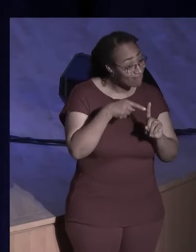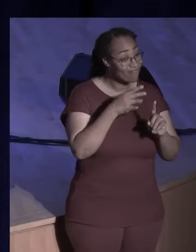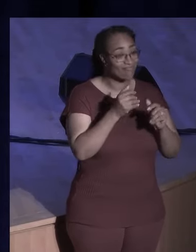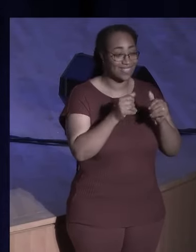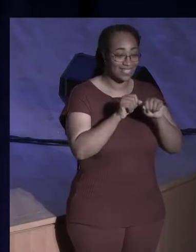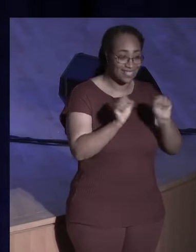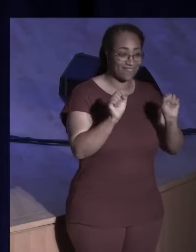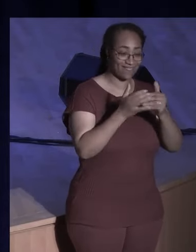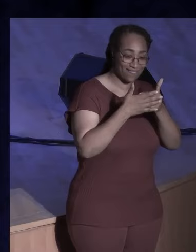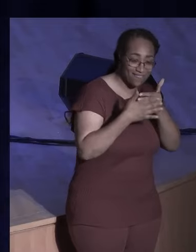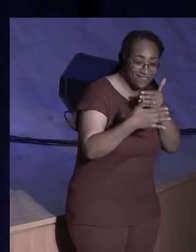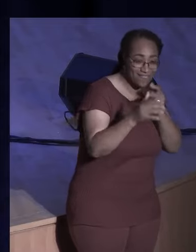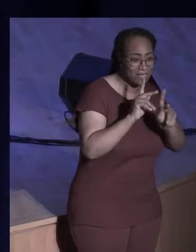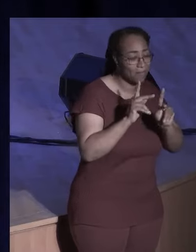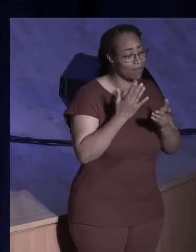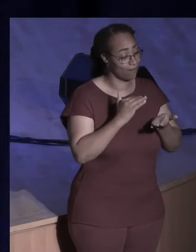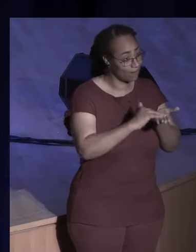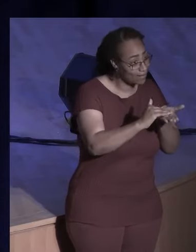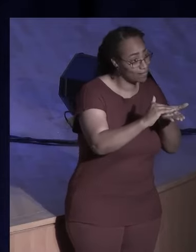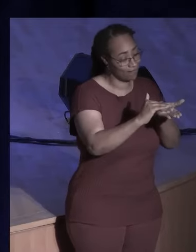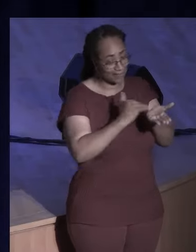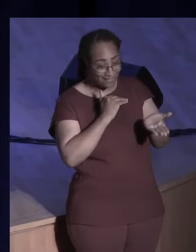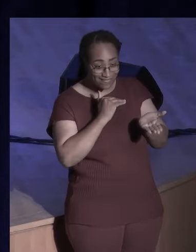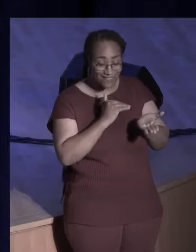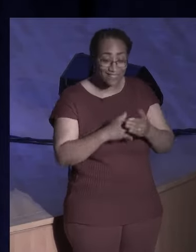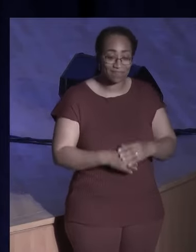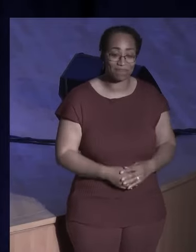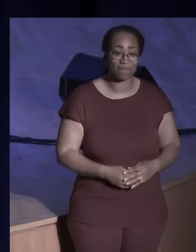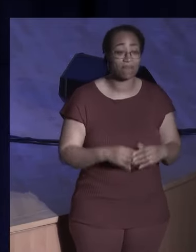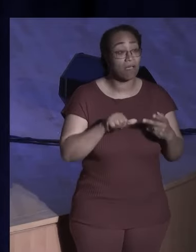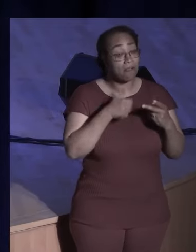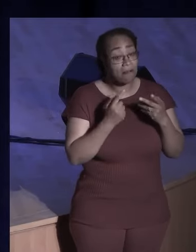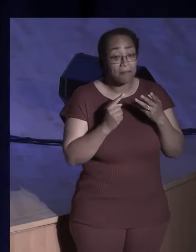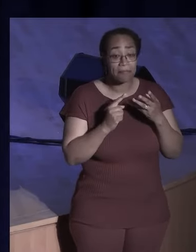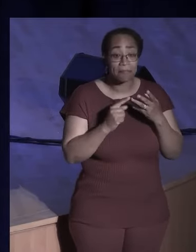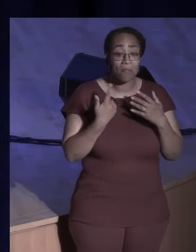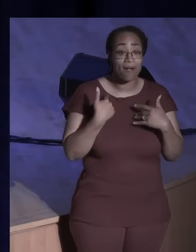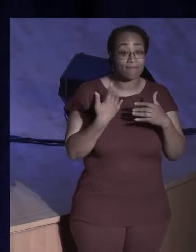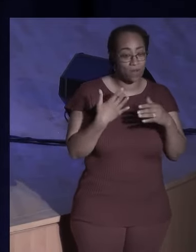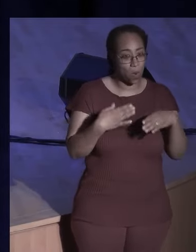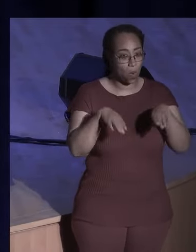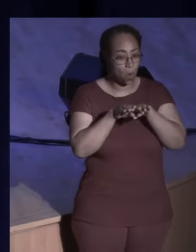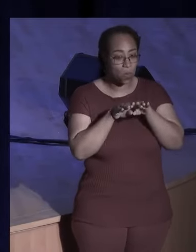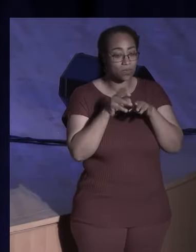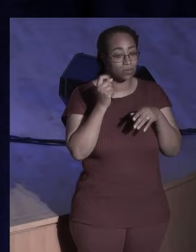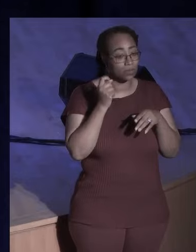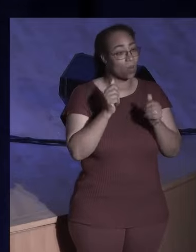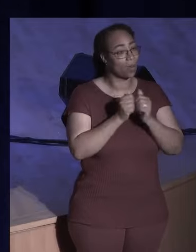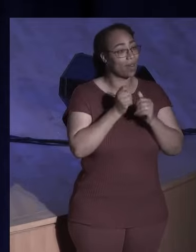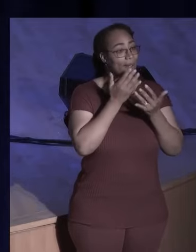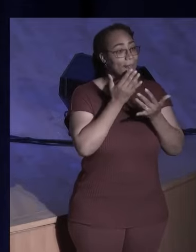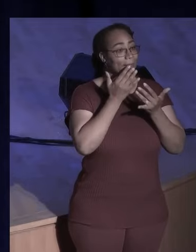festival. And then we'll end with a chant calling for wisdom throughout the next few